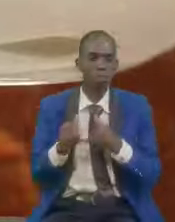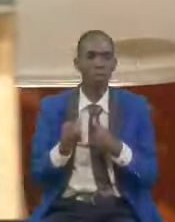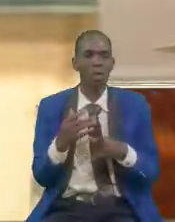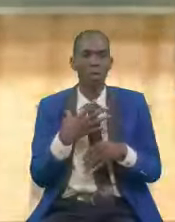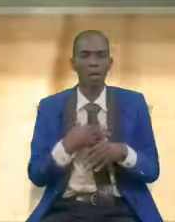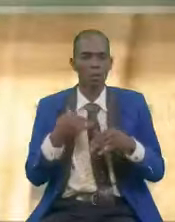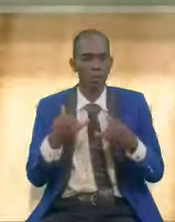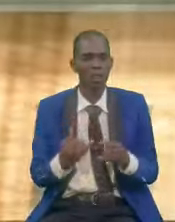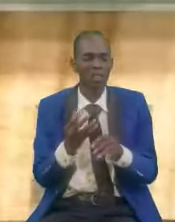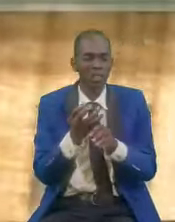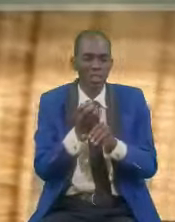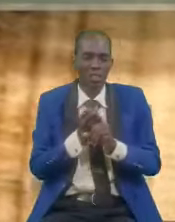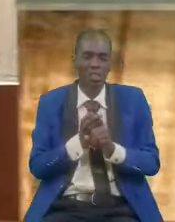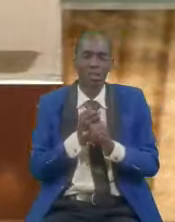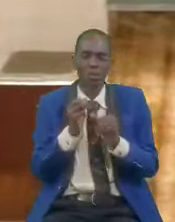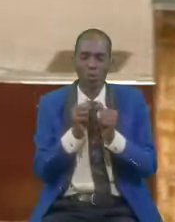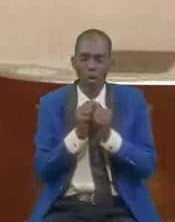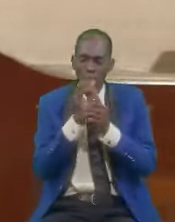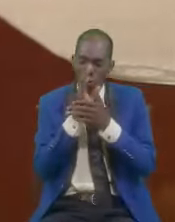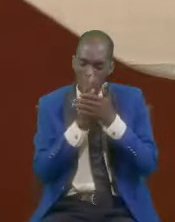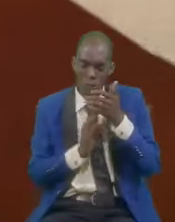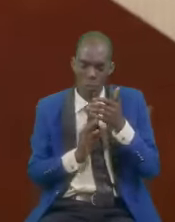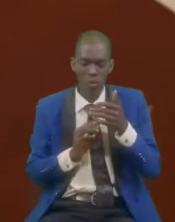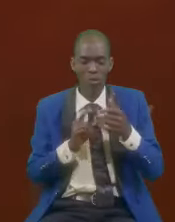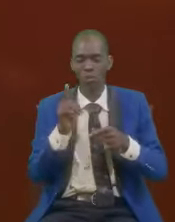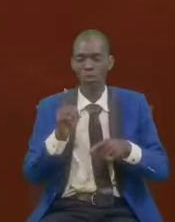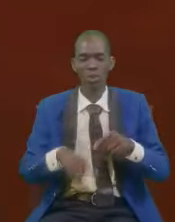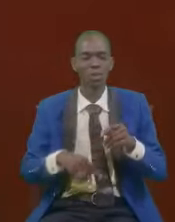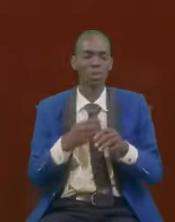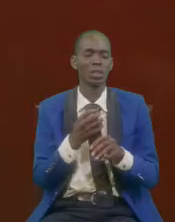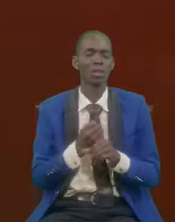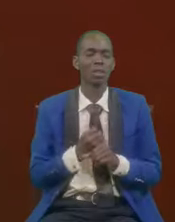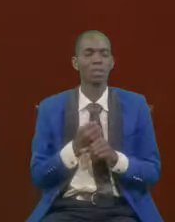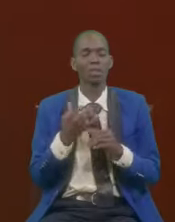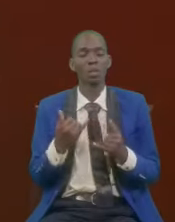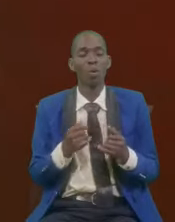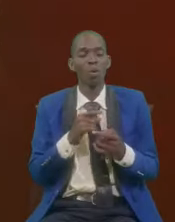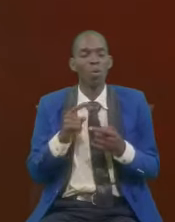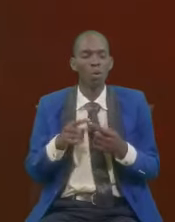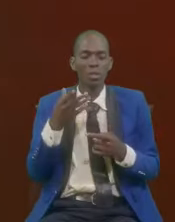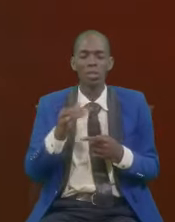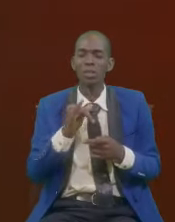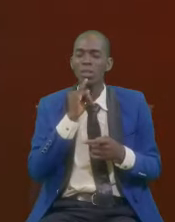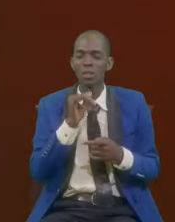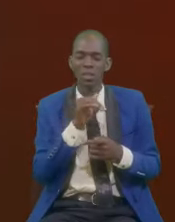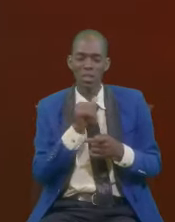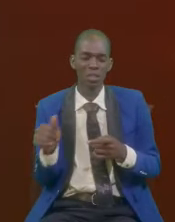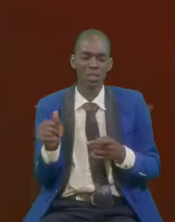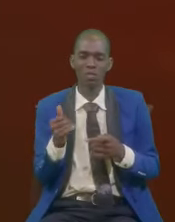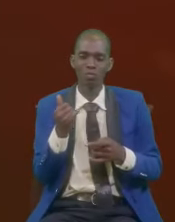cannot receive the word of God. Where there is invested interest